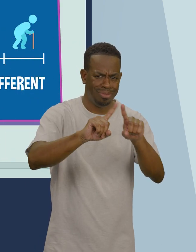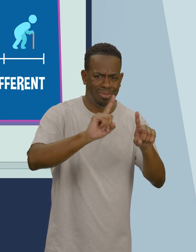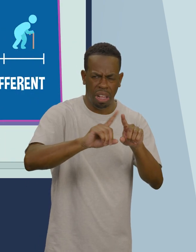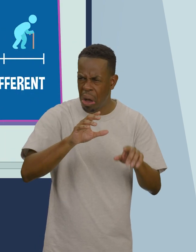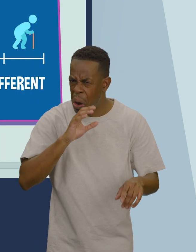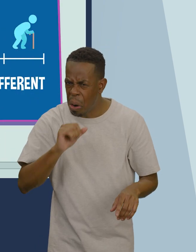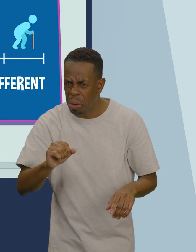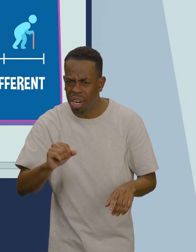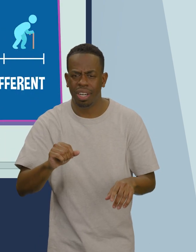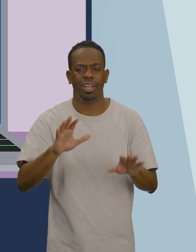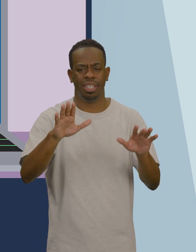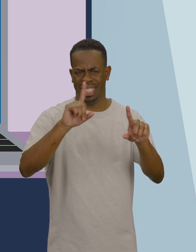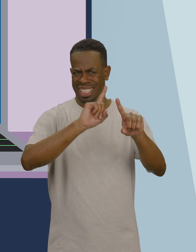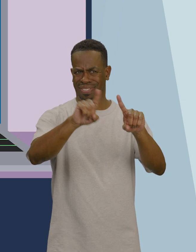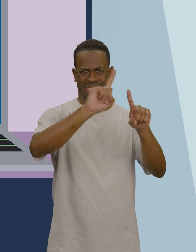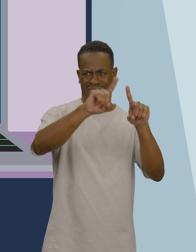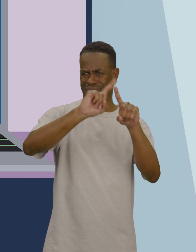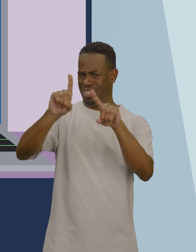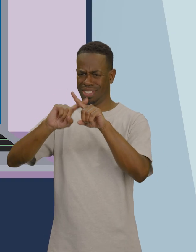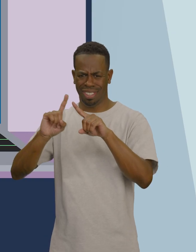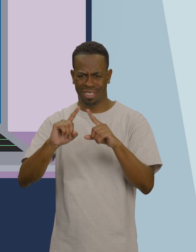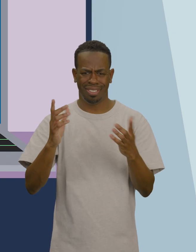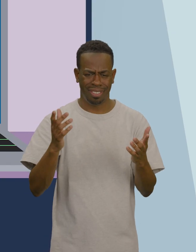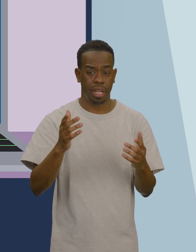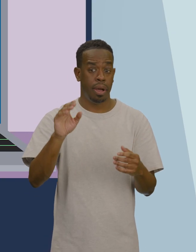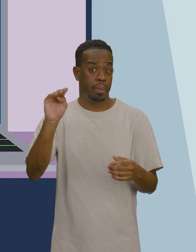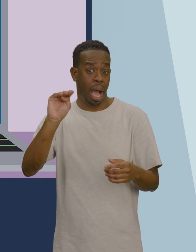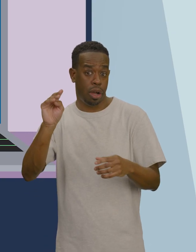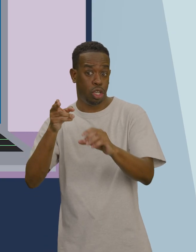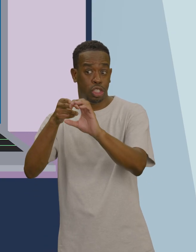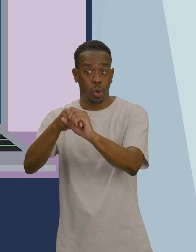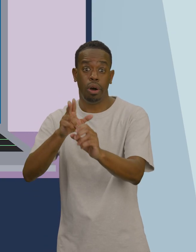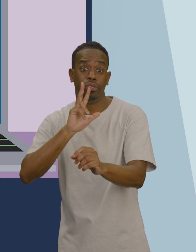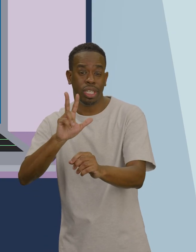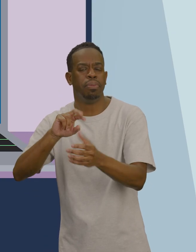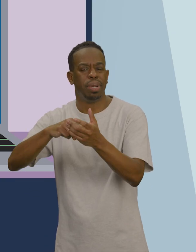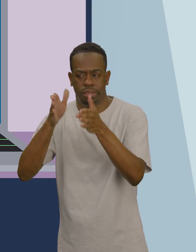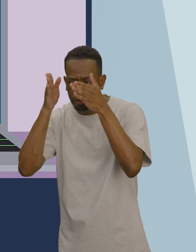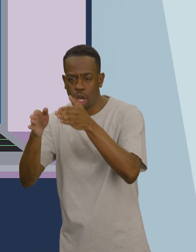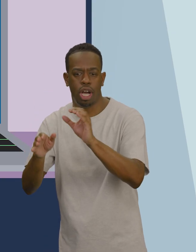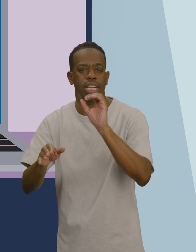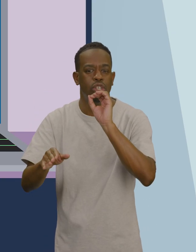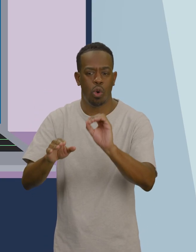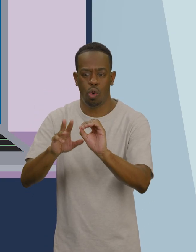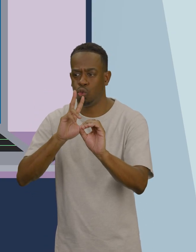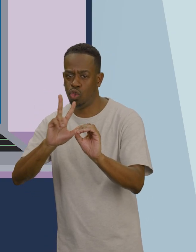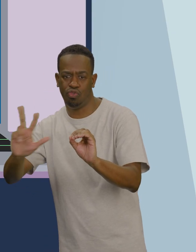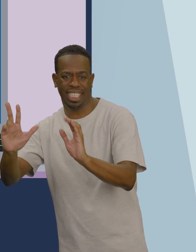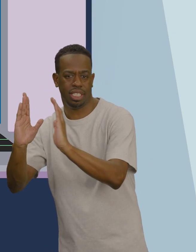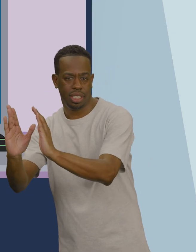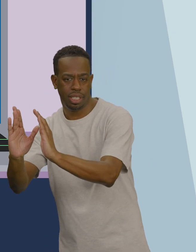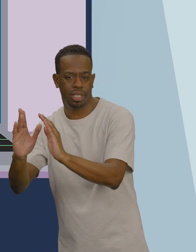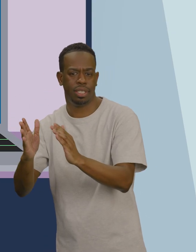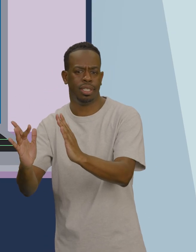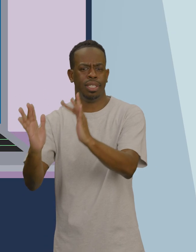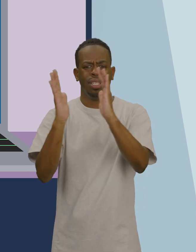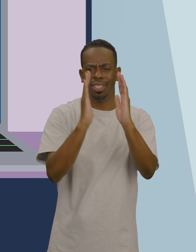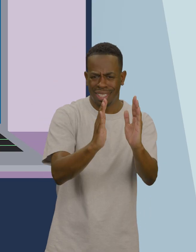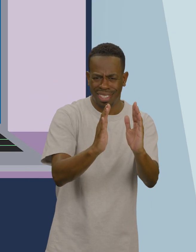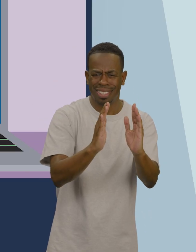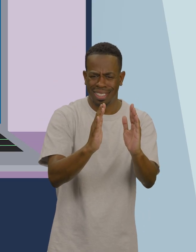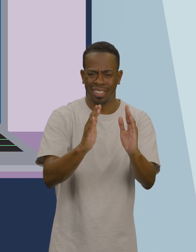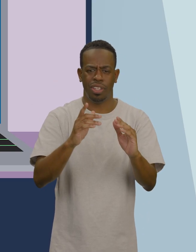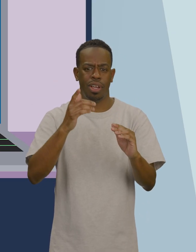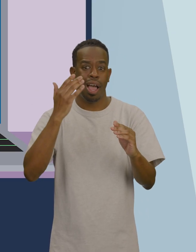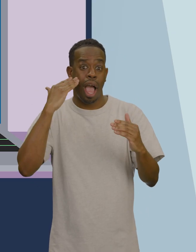Old? are different. Early Start, where Maya joined, is specifically designed for 0 to 3 years old and has a dedicated team for